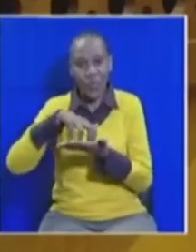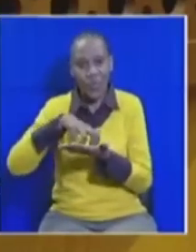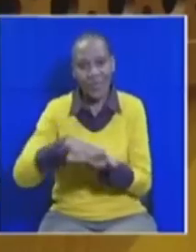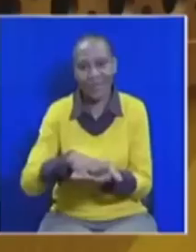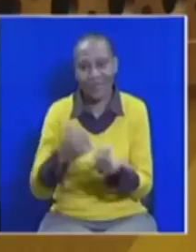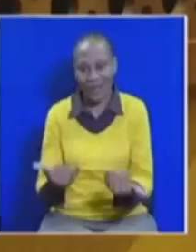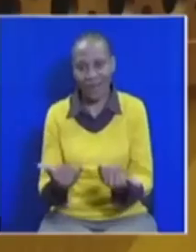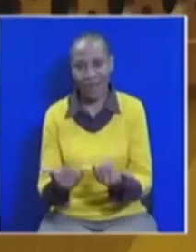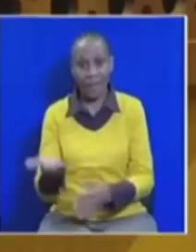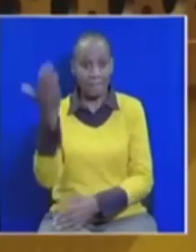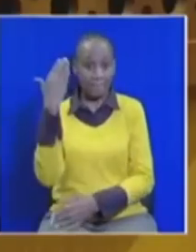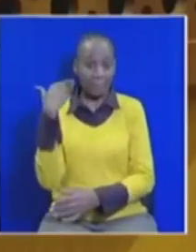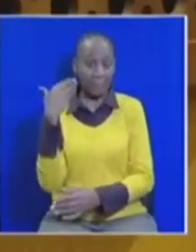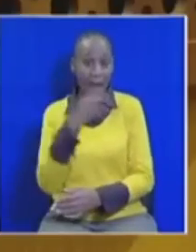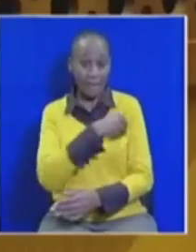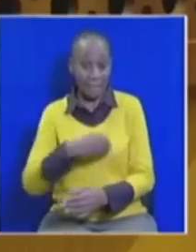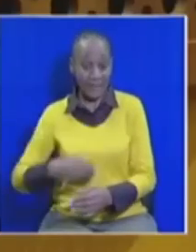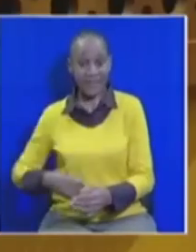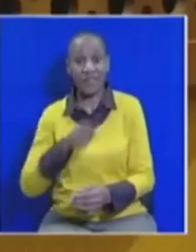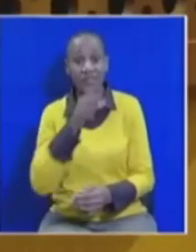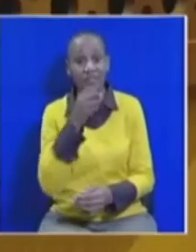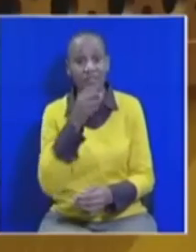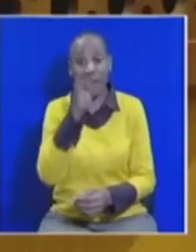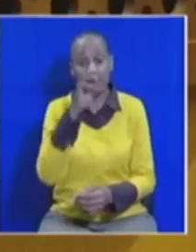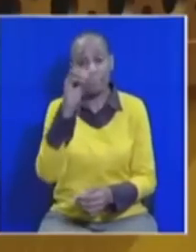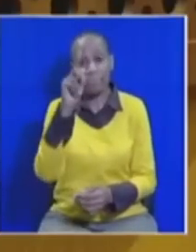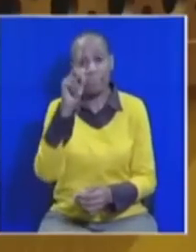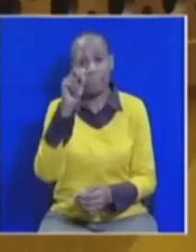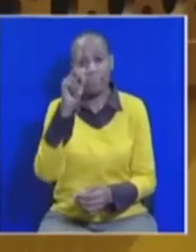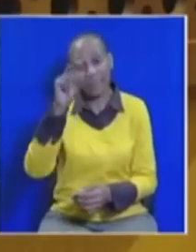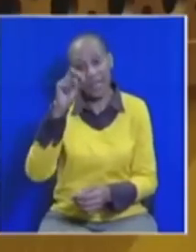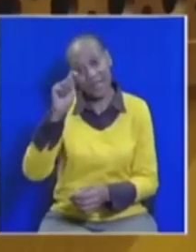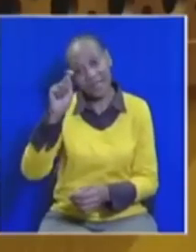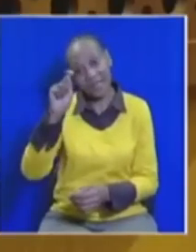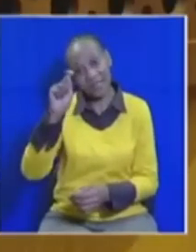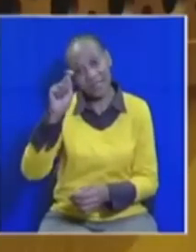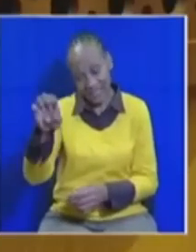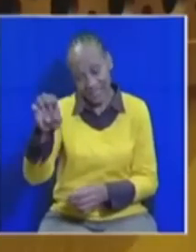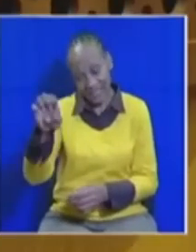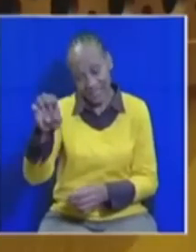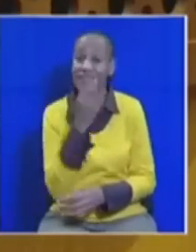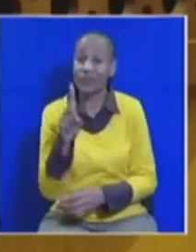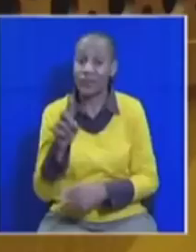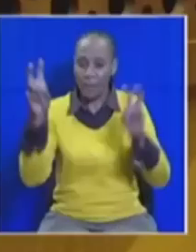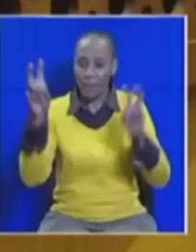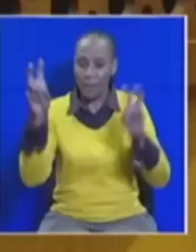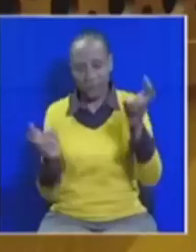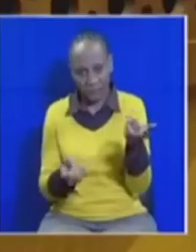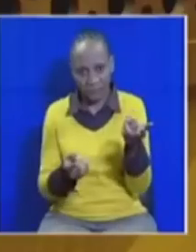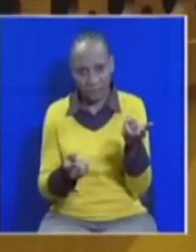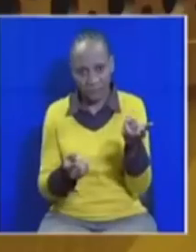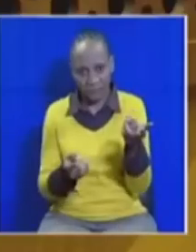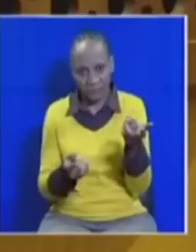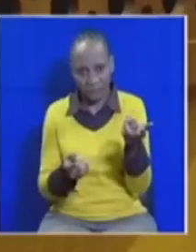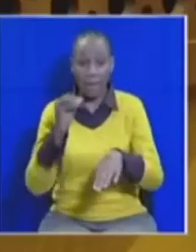Former President Kgalema Motlanthe correctly diagnosed the disease when he said, and I quote, "The rot